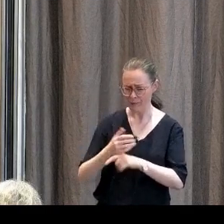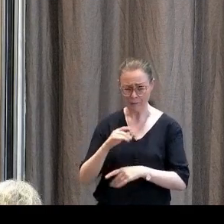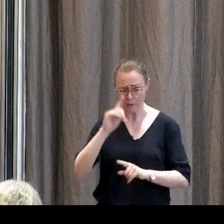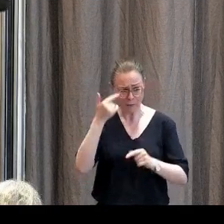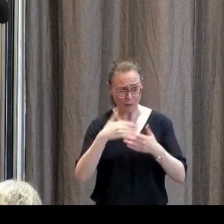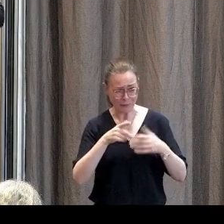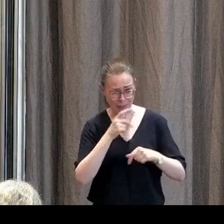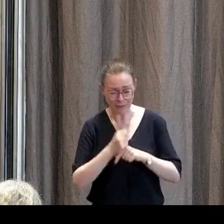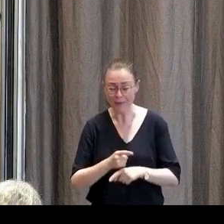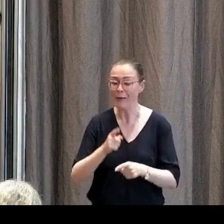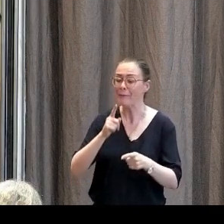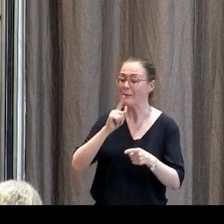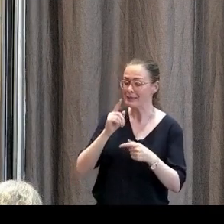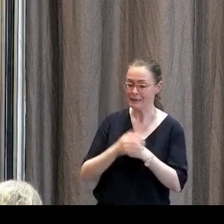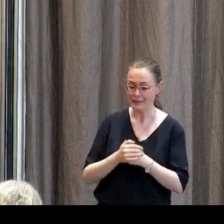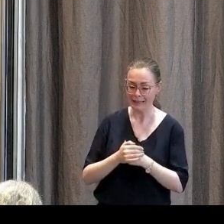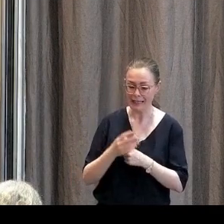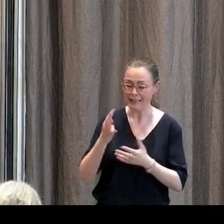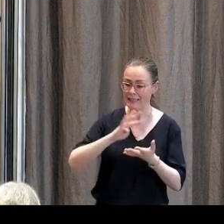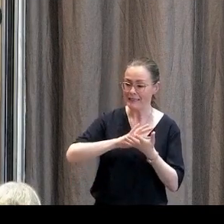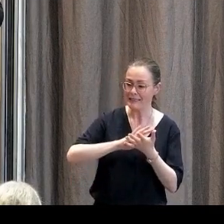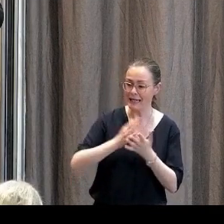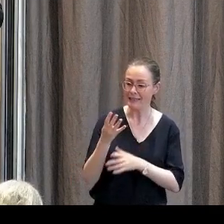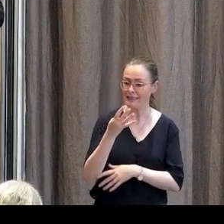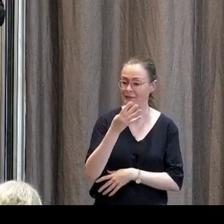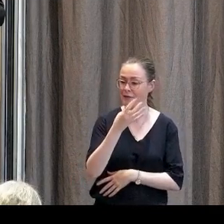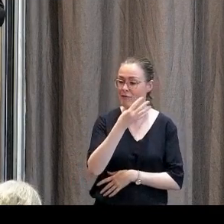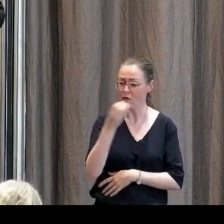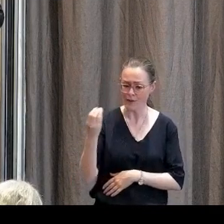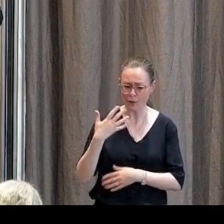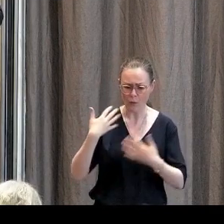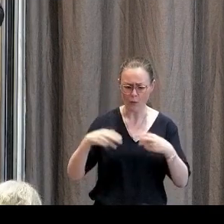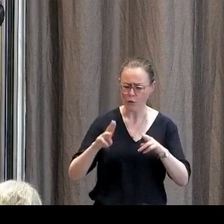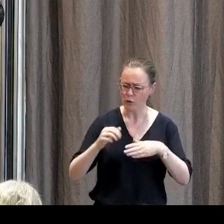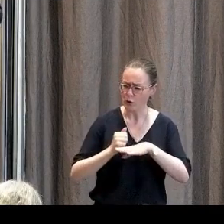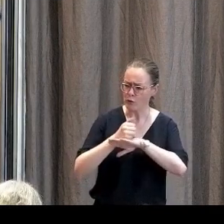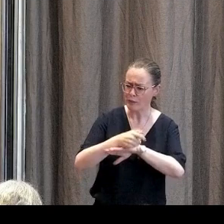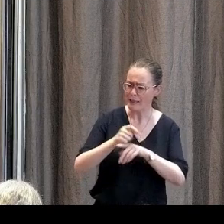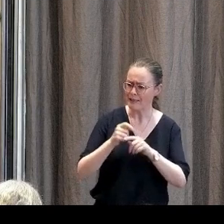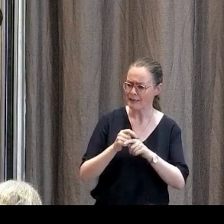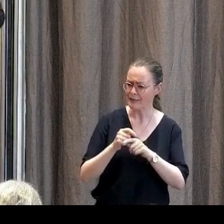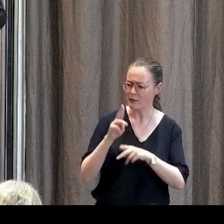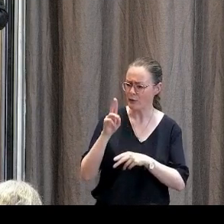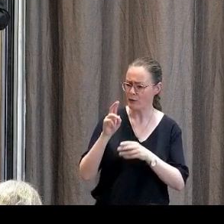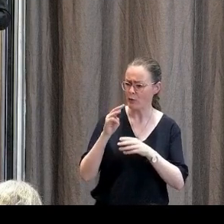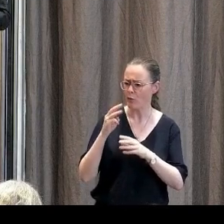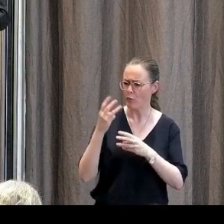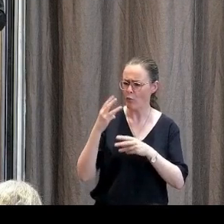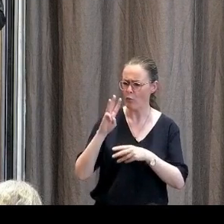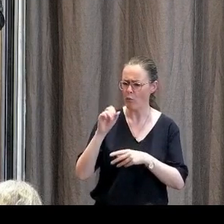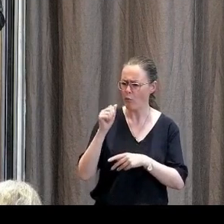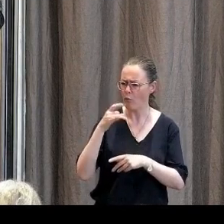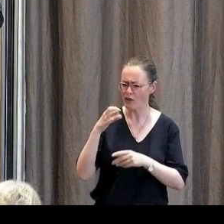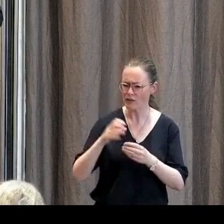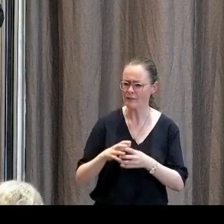about. But in the 1940s, an incredible new bridge was built in Tacoma, Washington, the USA. And it